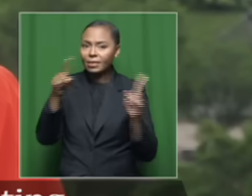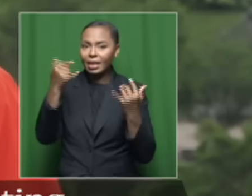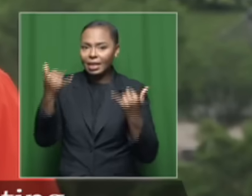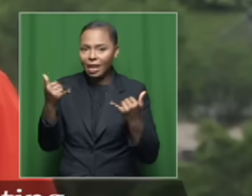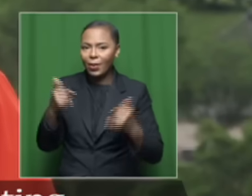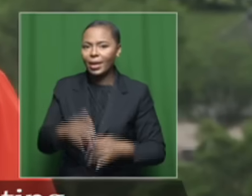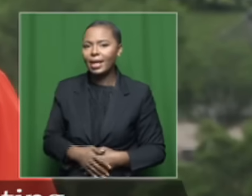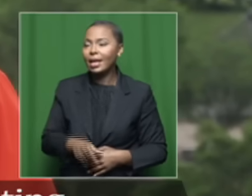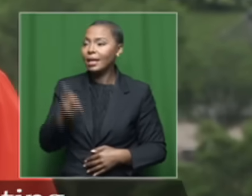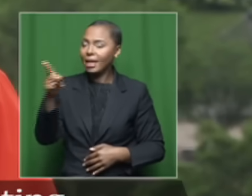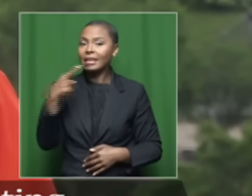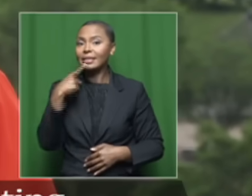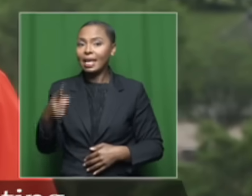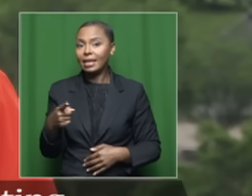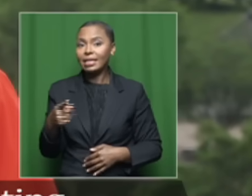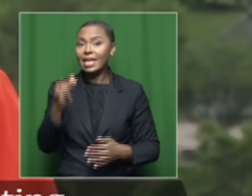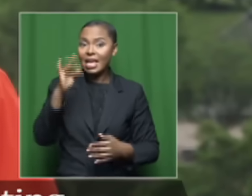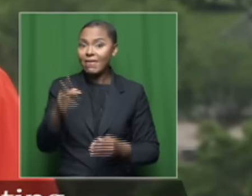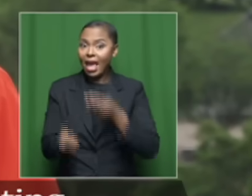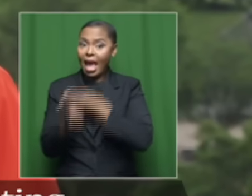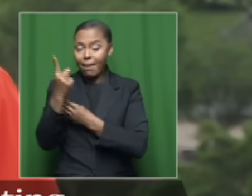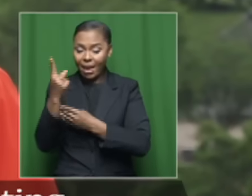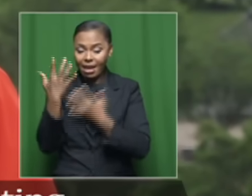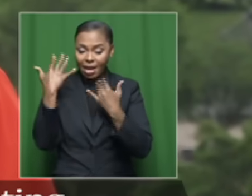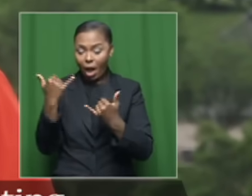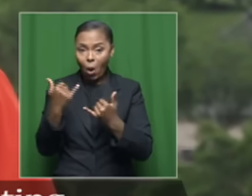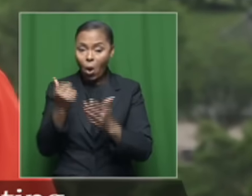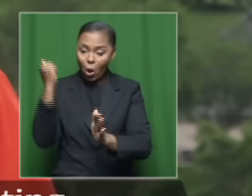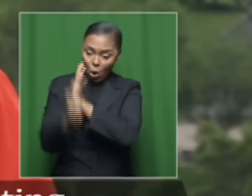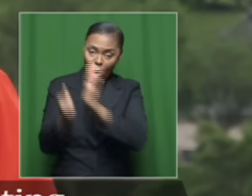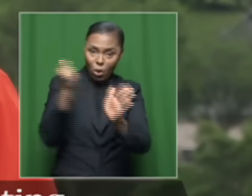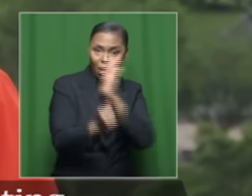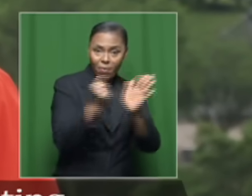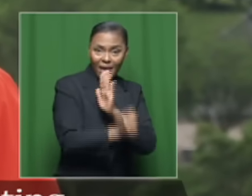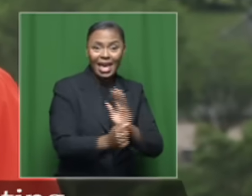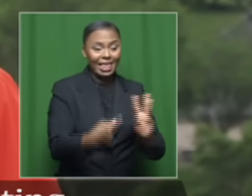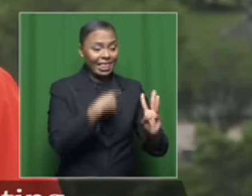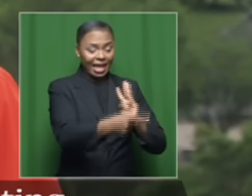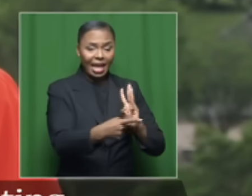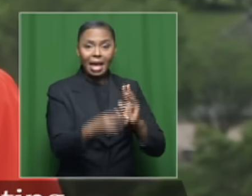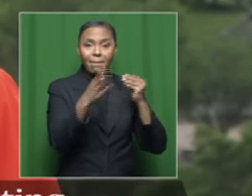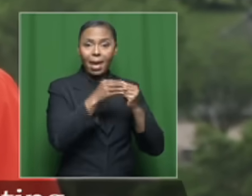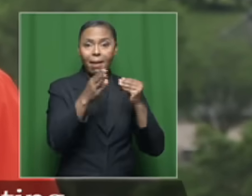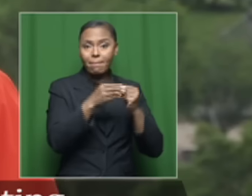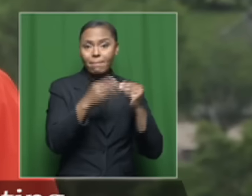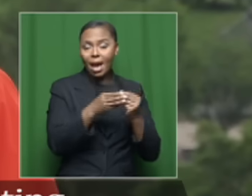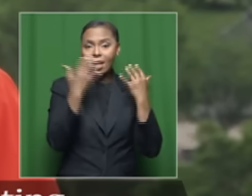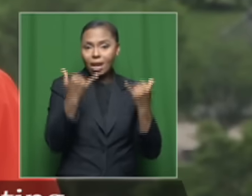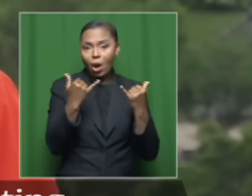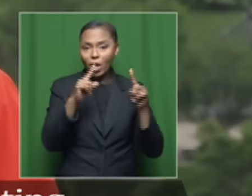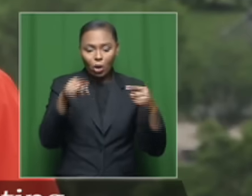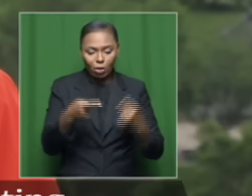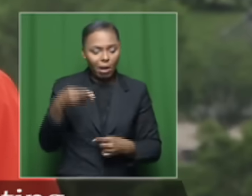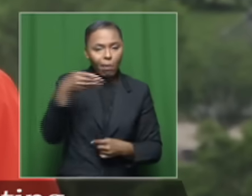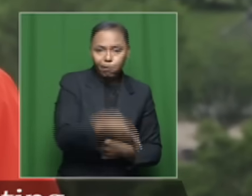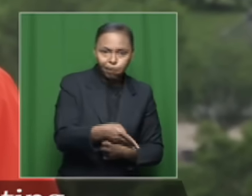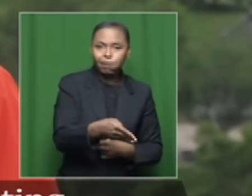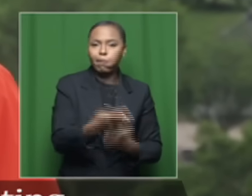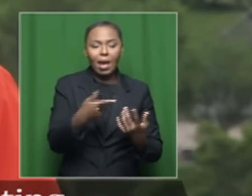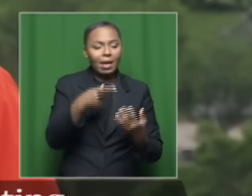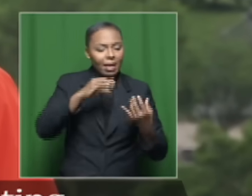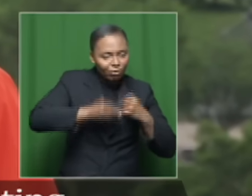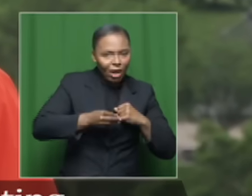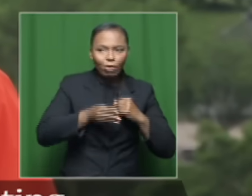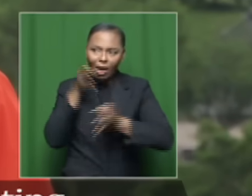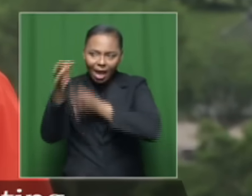any genocide occurring in my country, these three members would not be here with me, pointing to members of his delegation, including, of course,